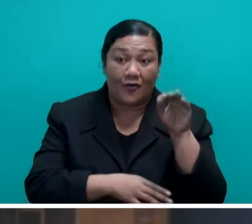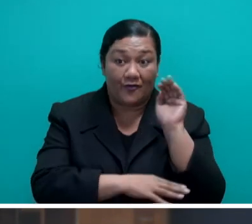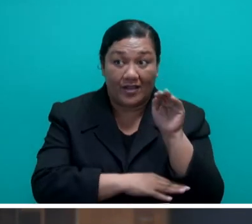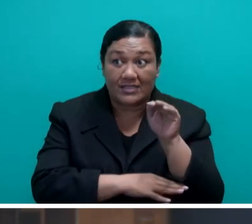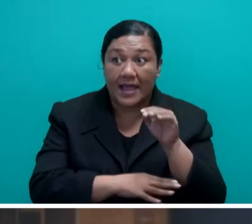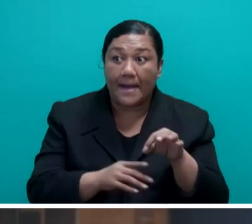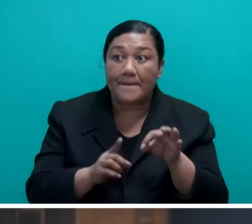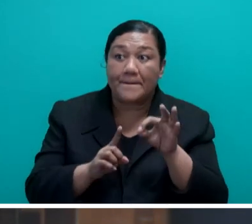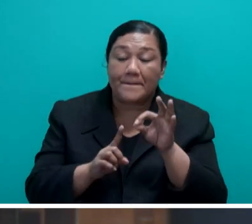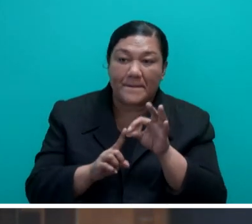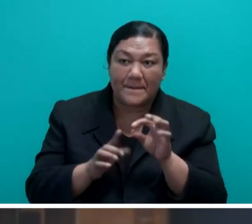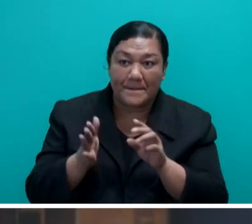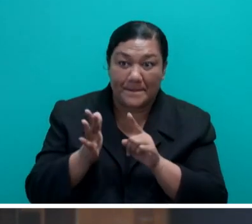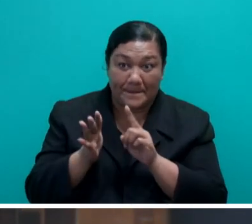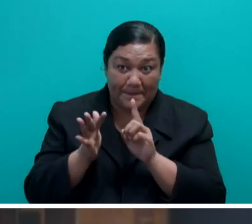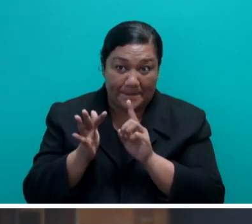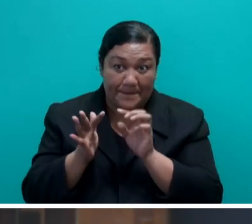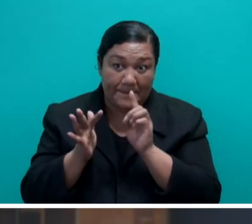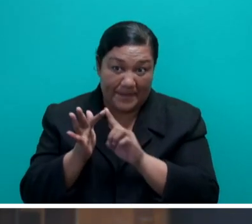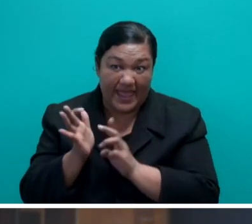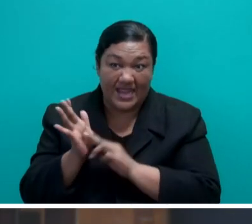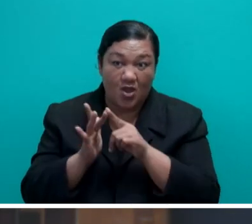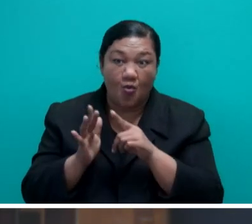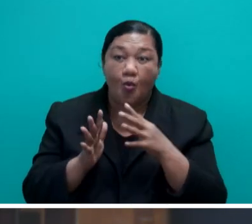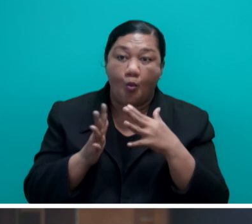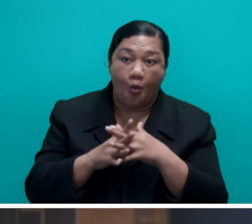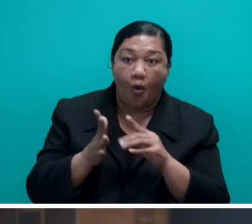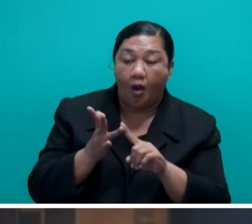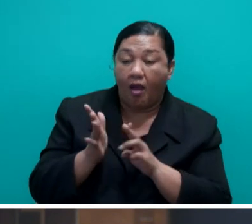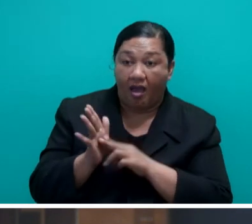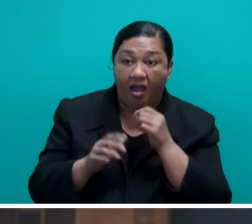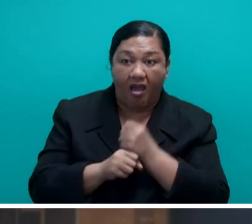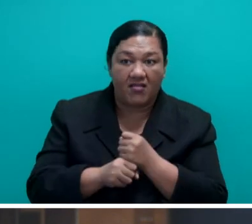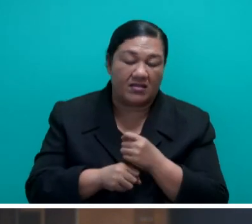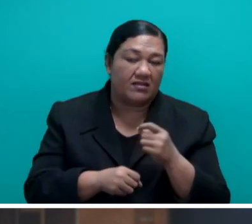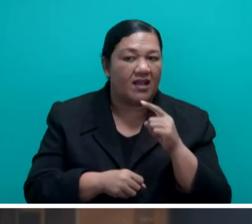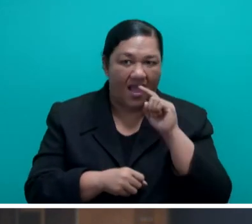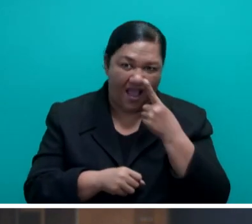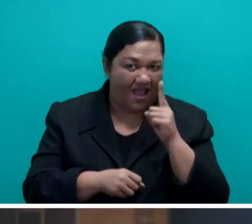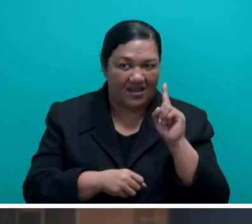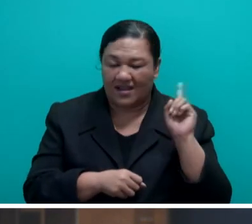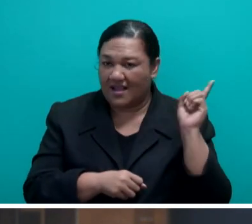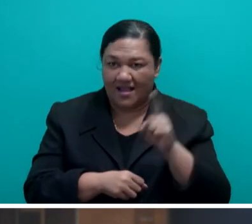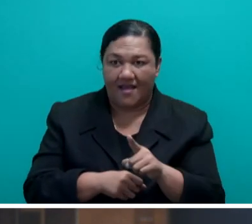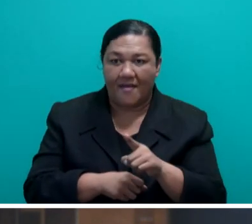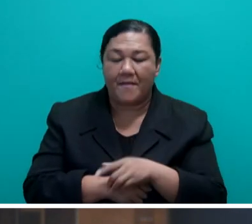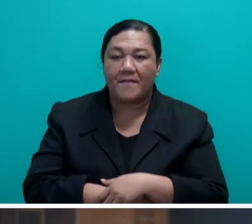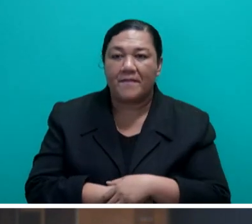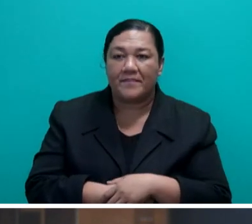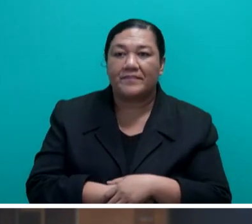Penny Wong, died yesterday, so they couldn't come, or she couldn't come for that reason.